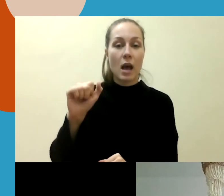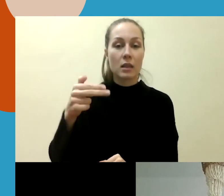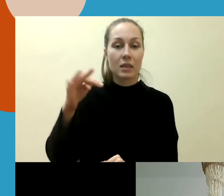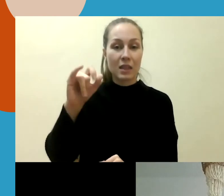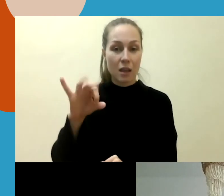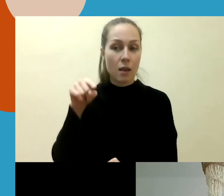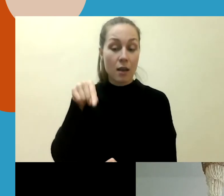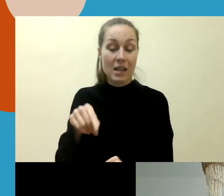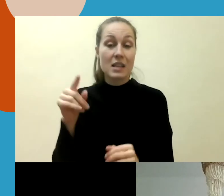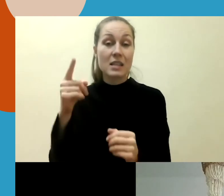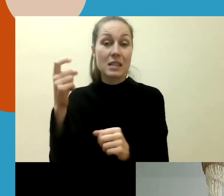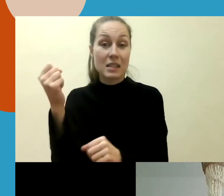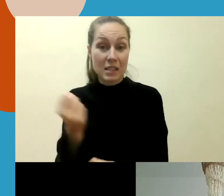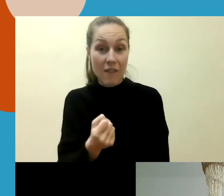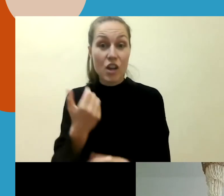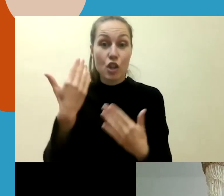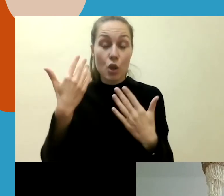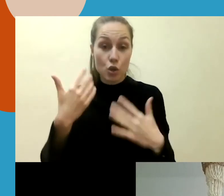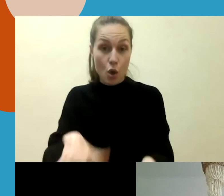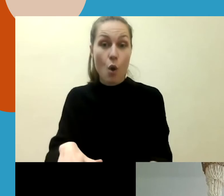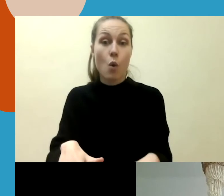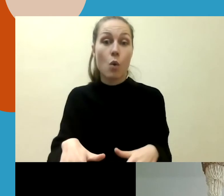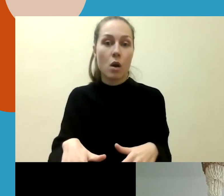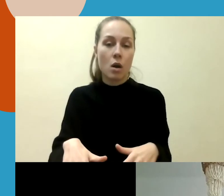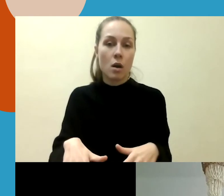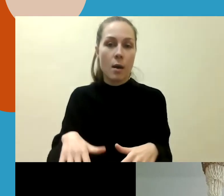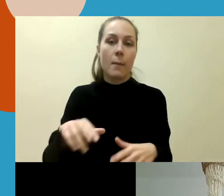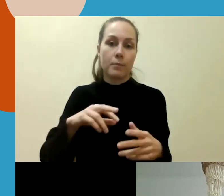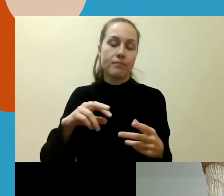to students studying at the police school.